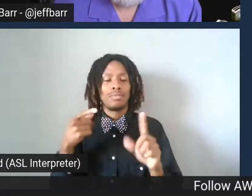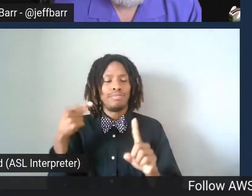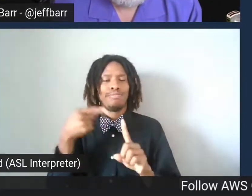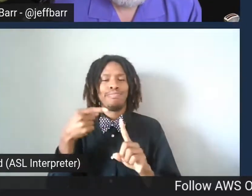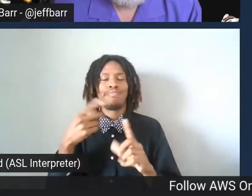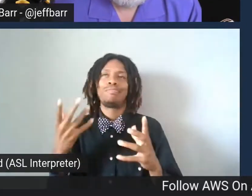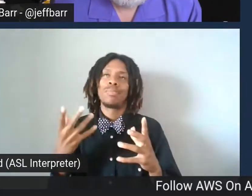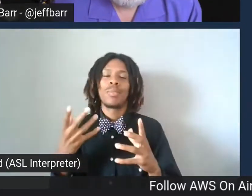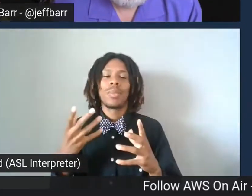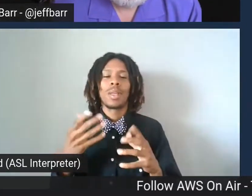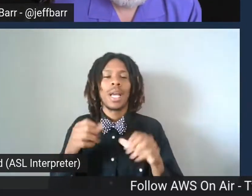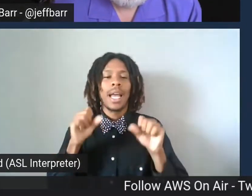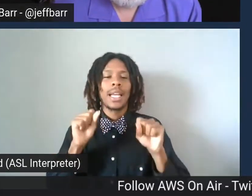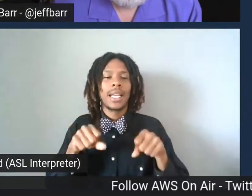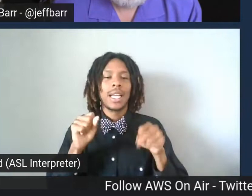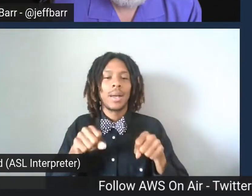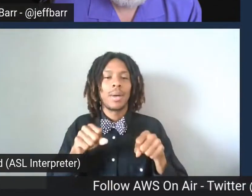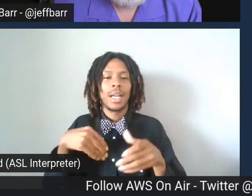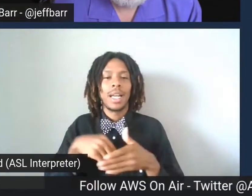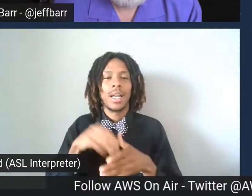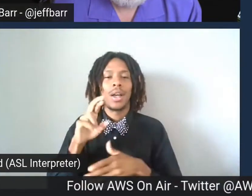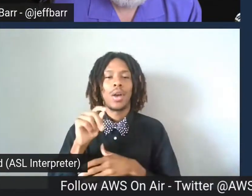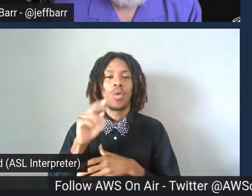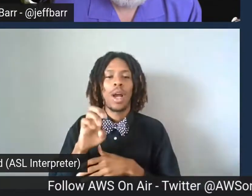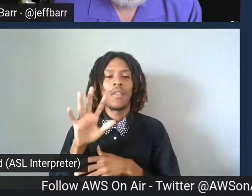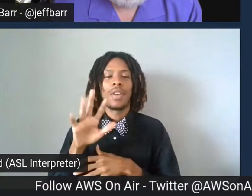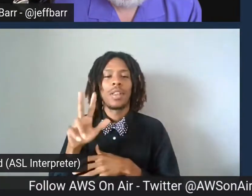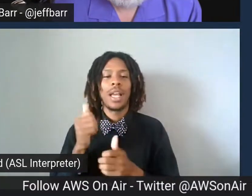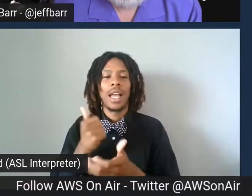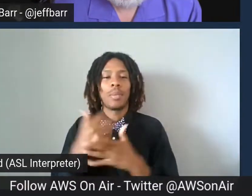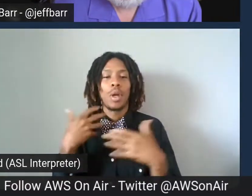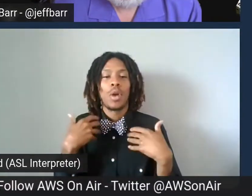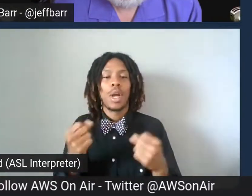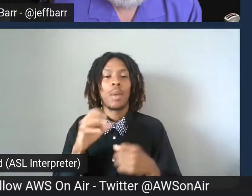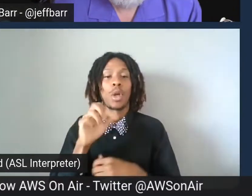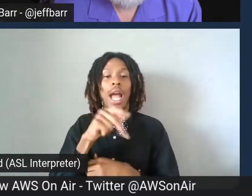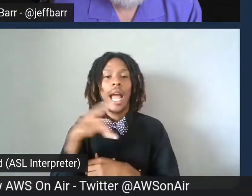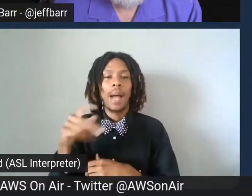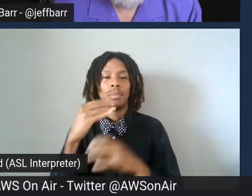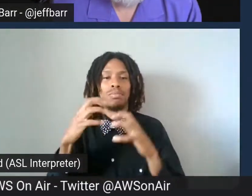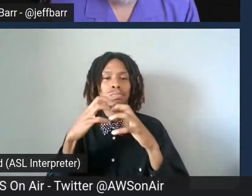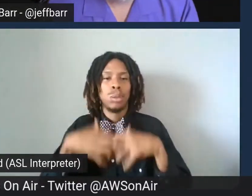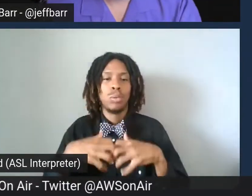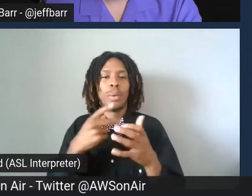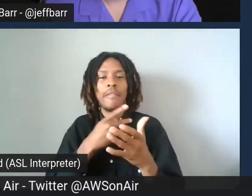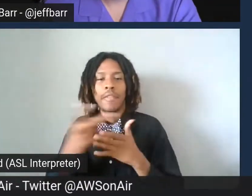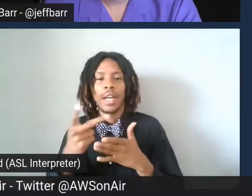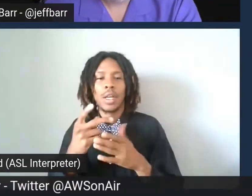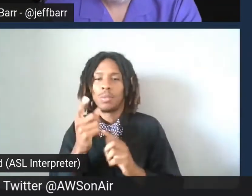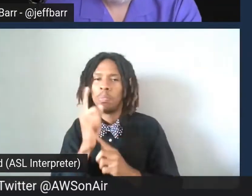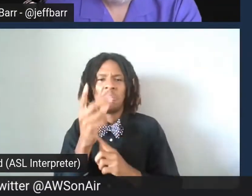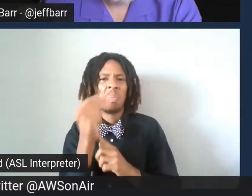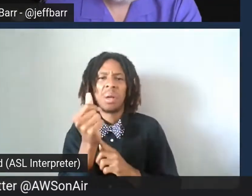it's a capability in Route 53 that helps you recover your application from failures within minutes.